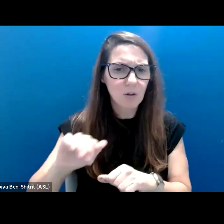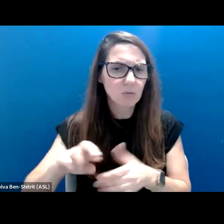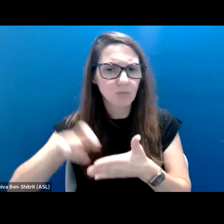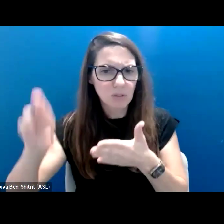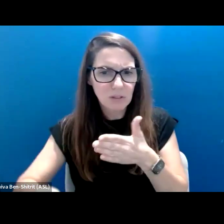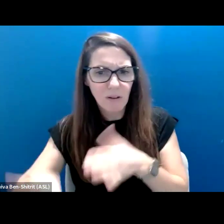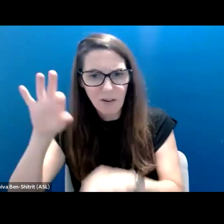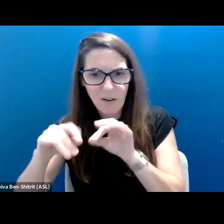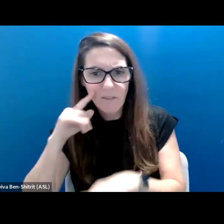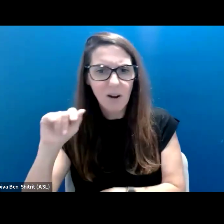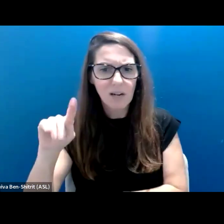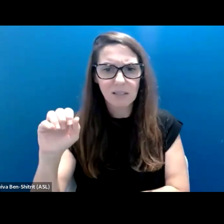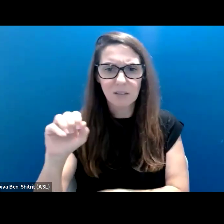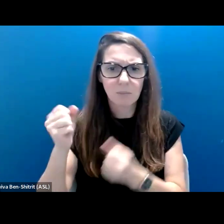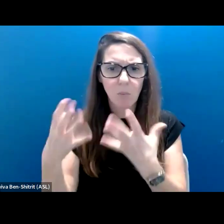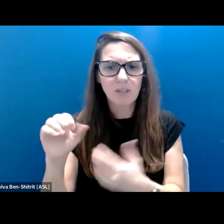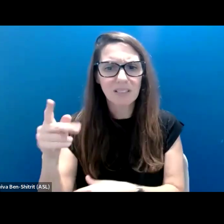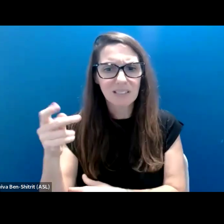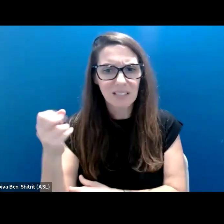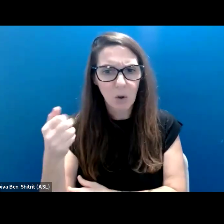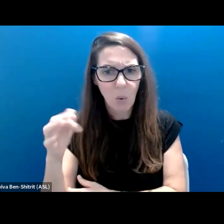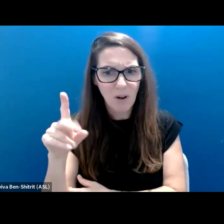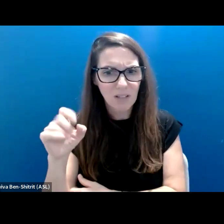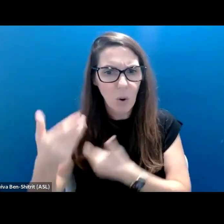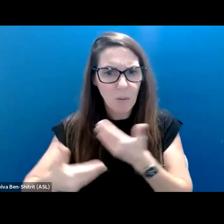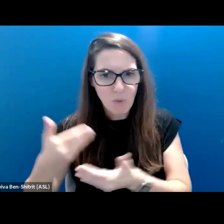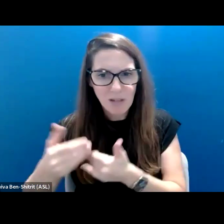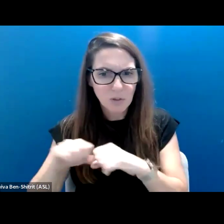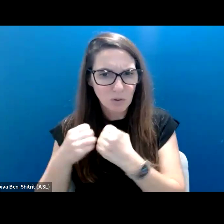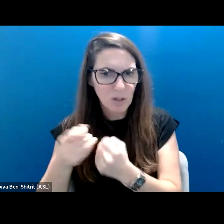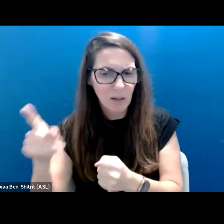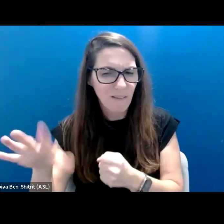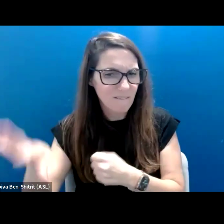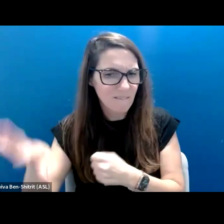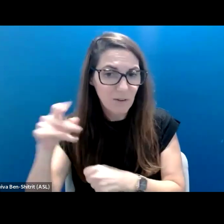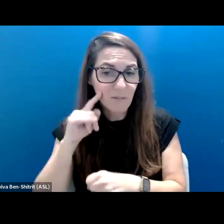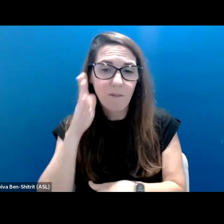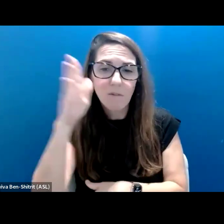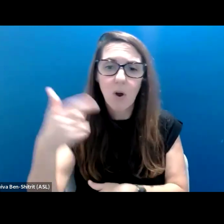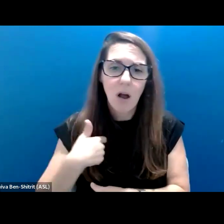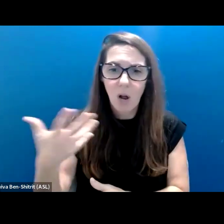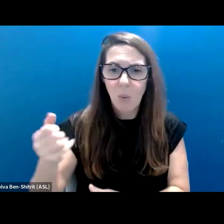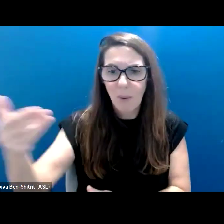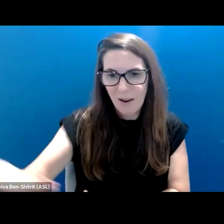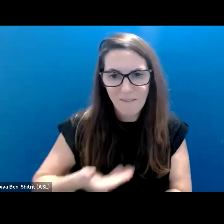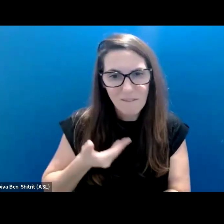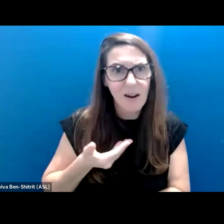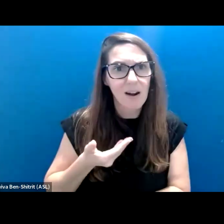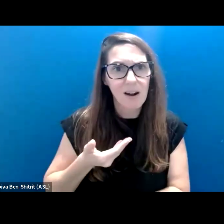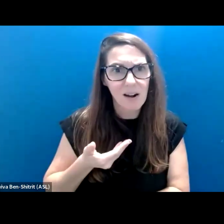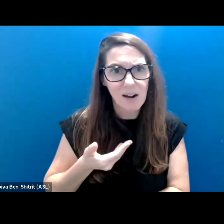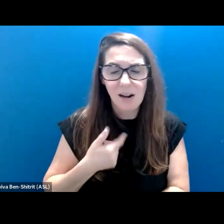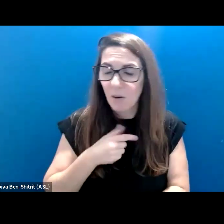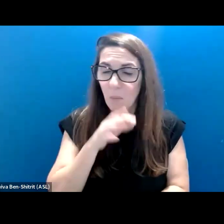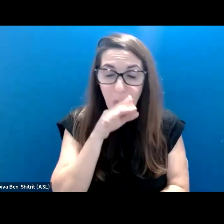that civil society has found. And then in the future, for future folks, I'd like to invite, I will learn how to speak